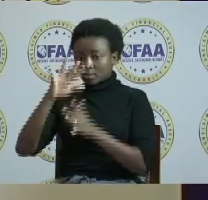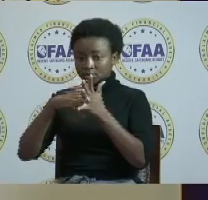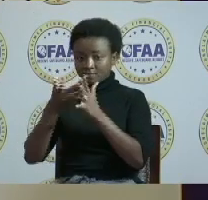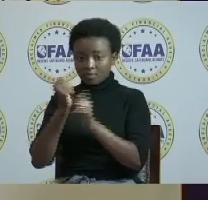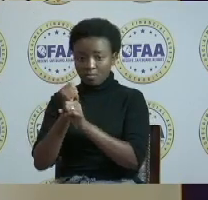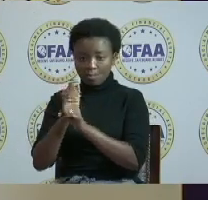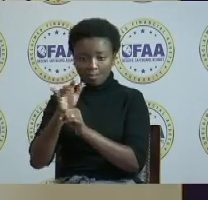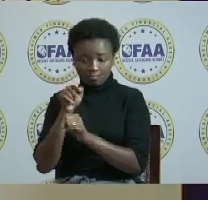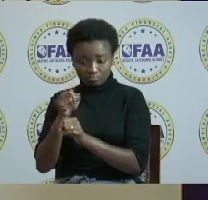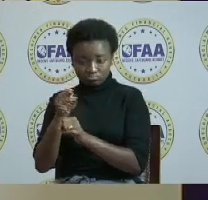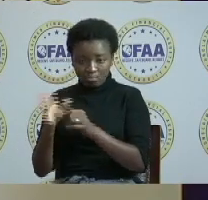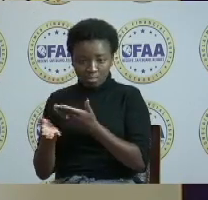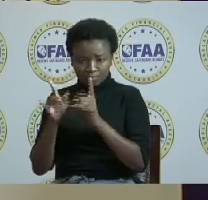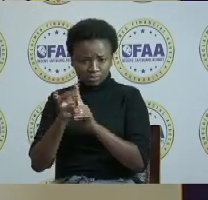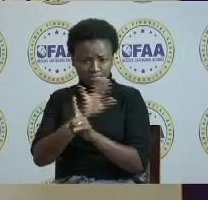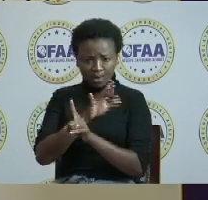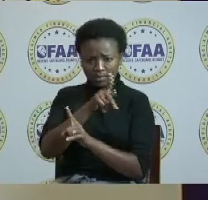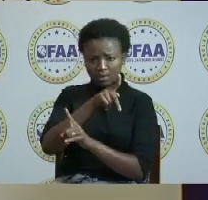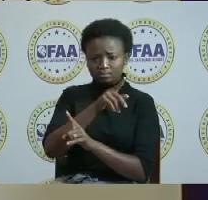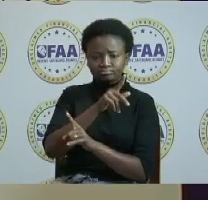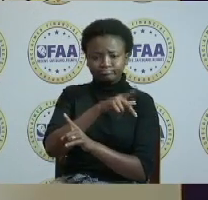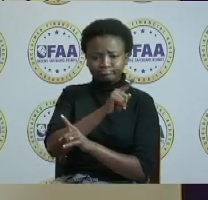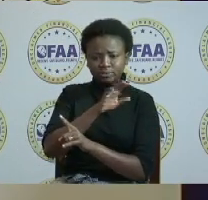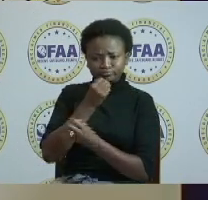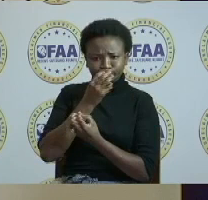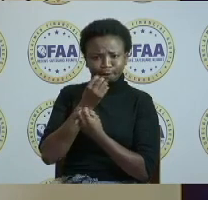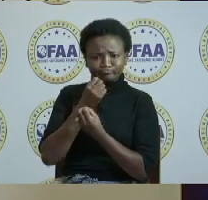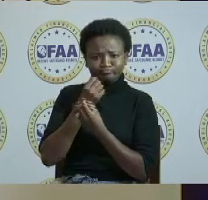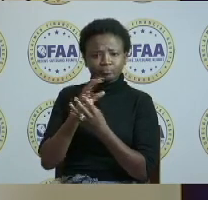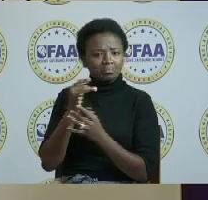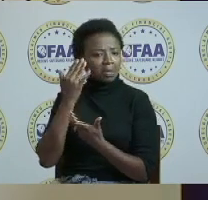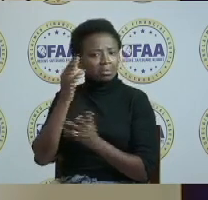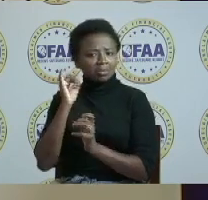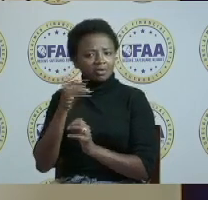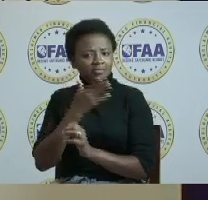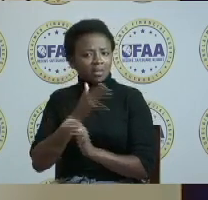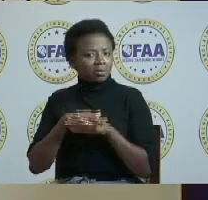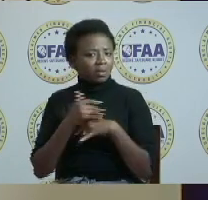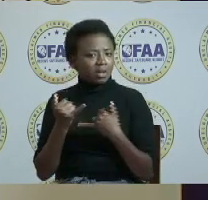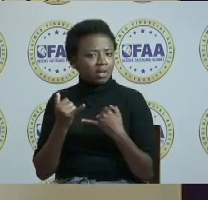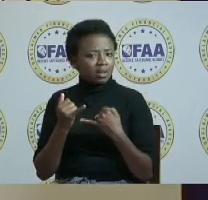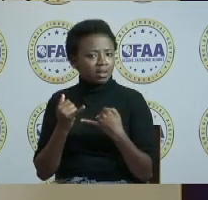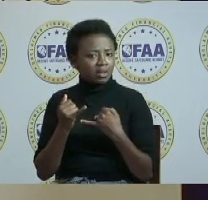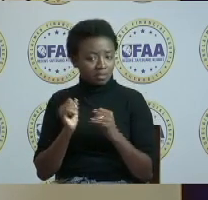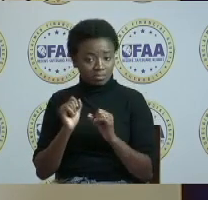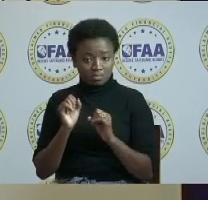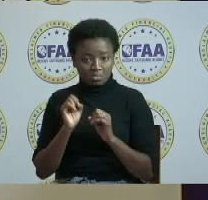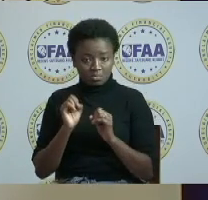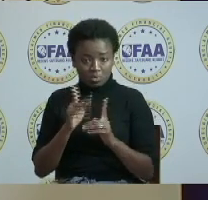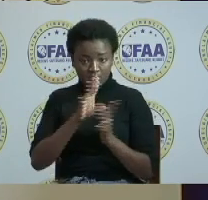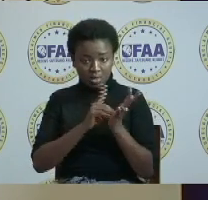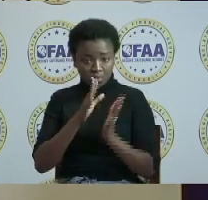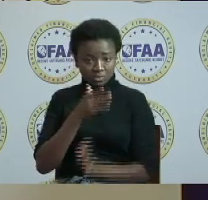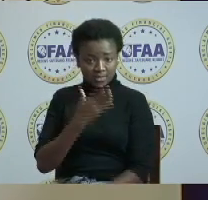in mind, with what he has shared with us, I'd just like before we release him to go, I don't know if we still have him online. We still have